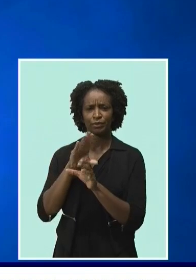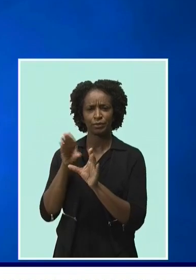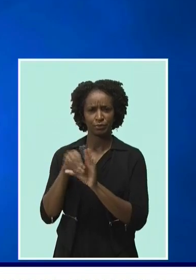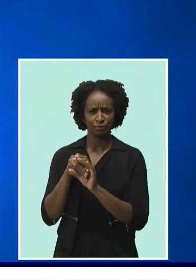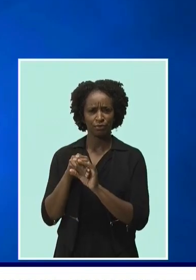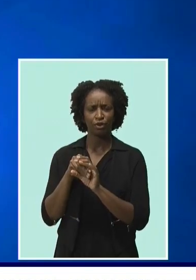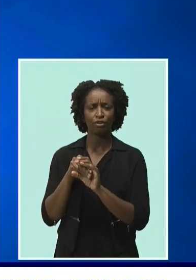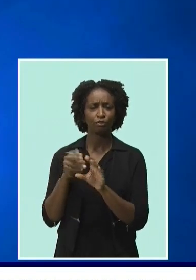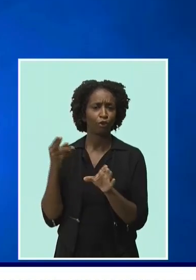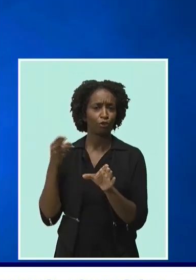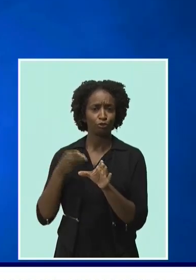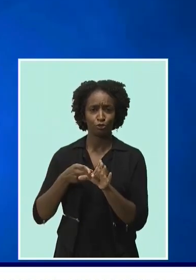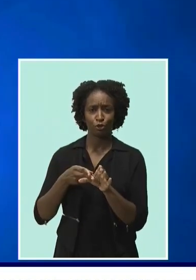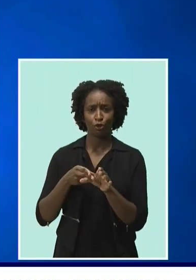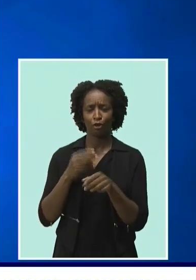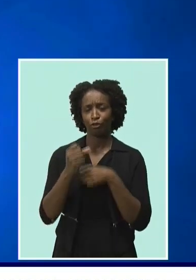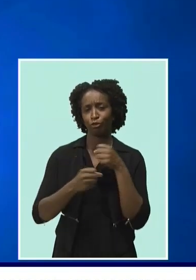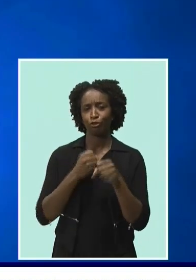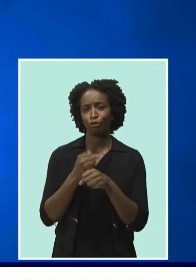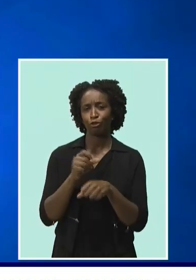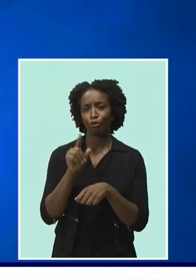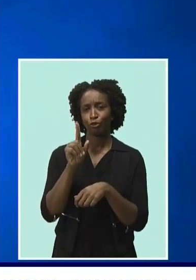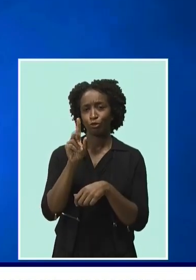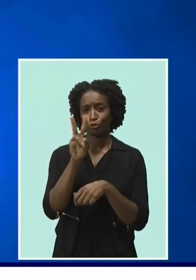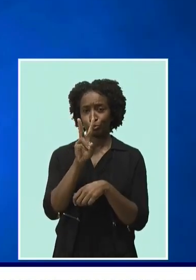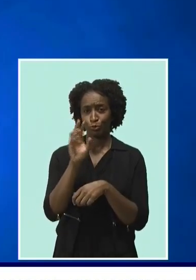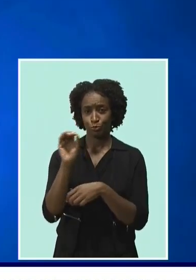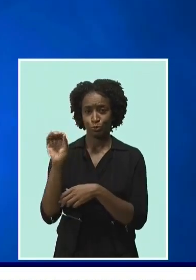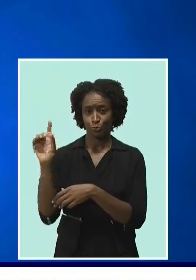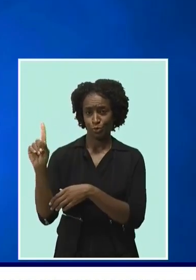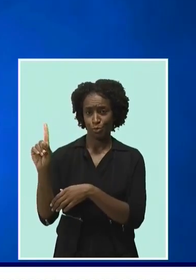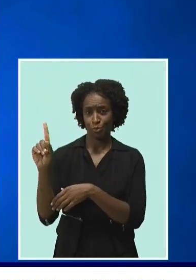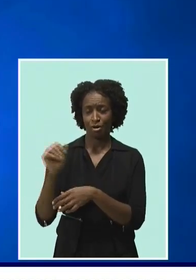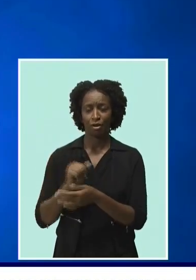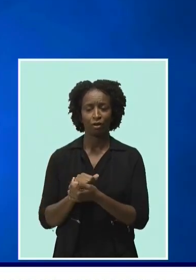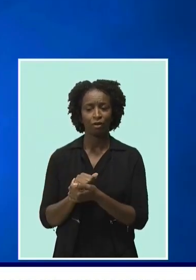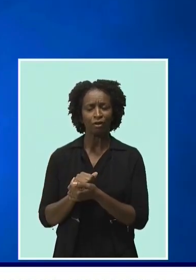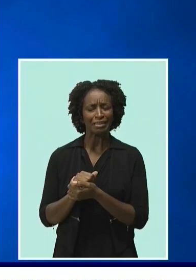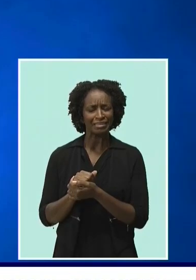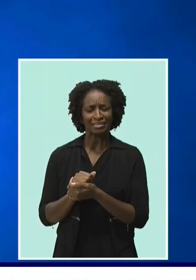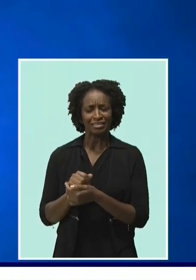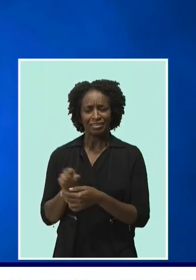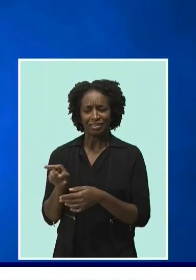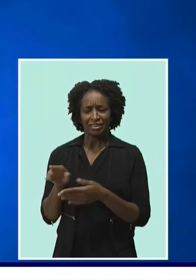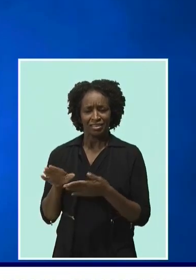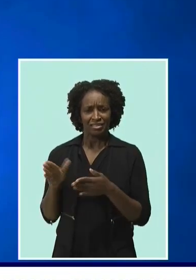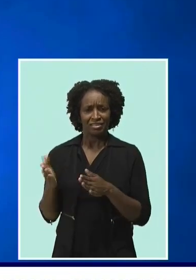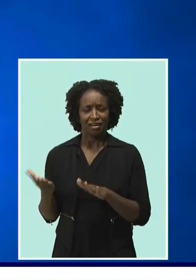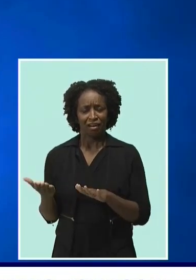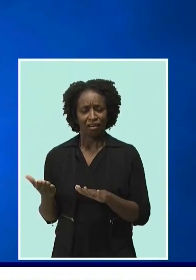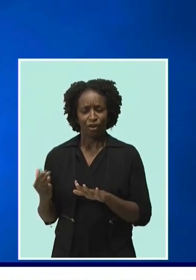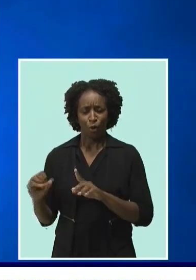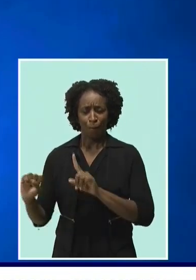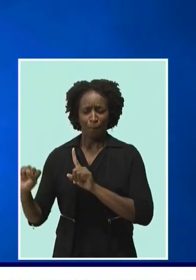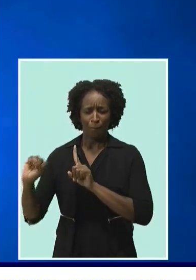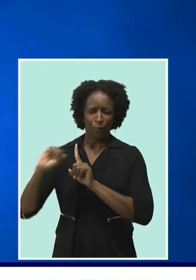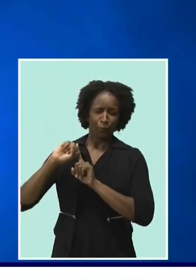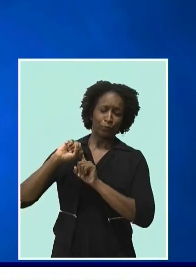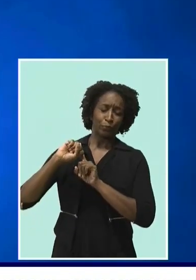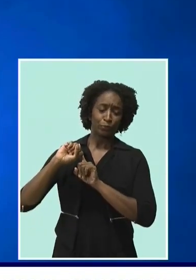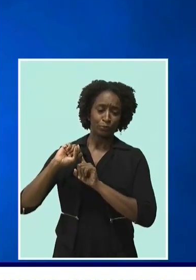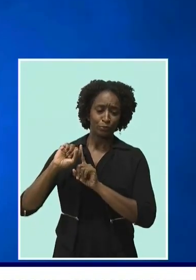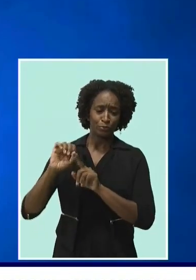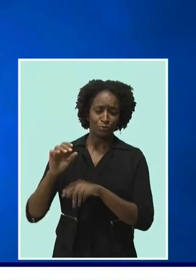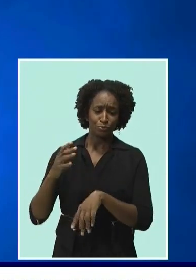executive producer and presenter. His death has really impacted me because he was one of the true